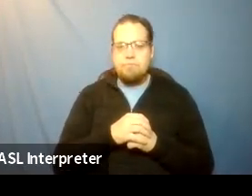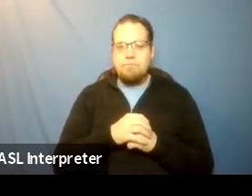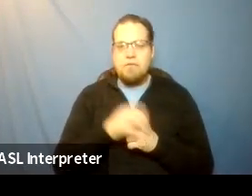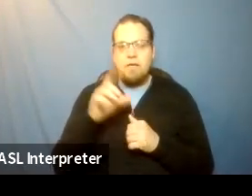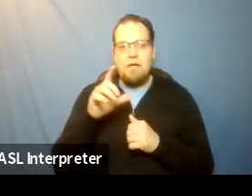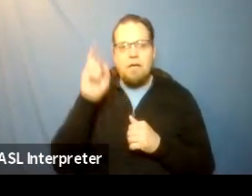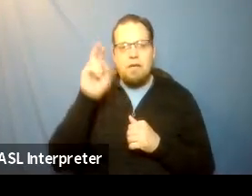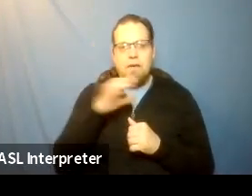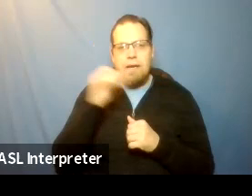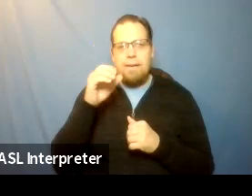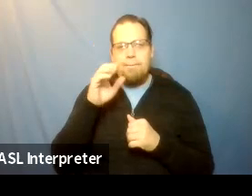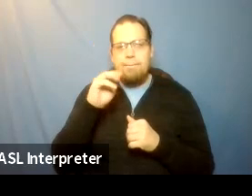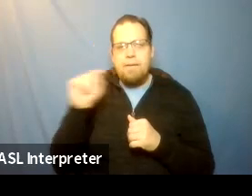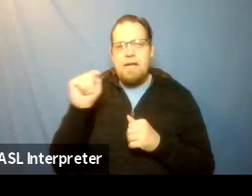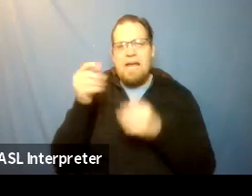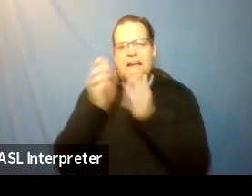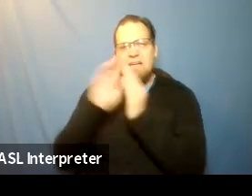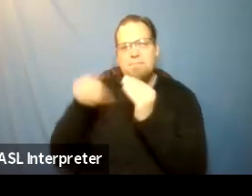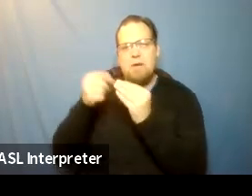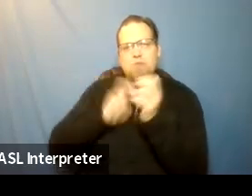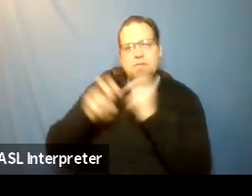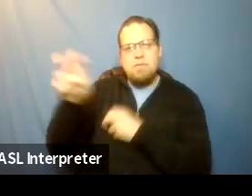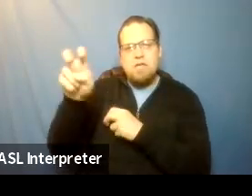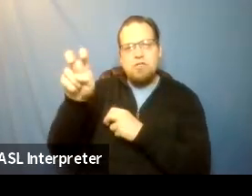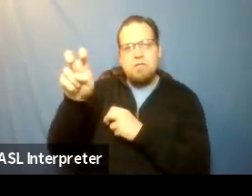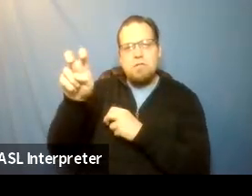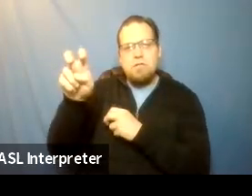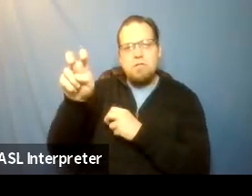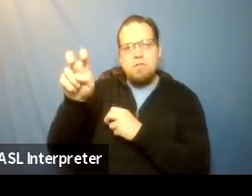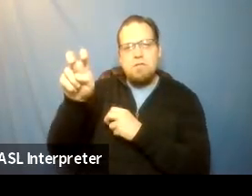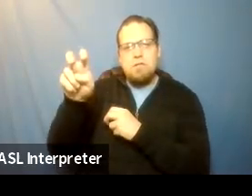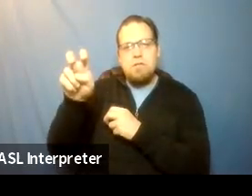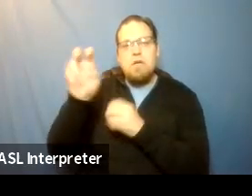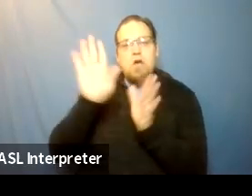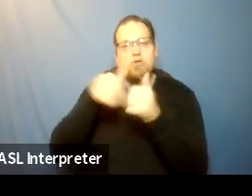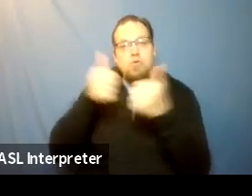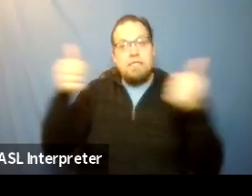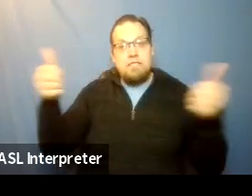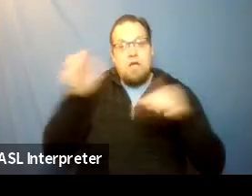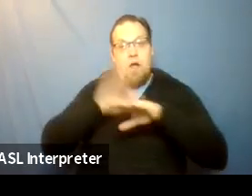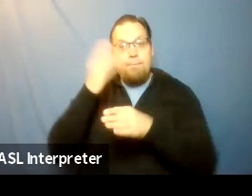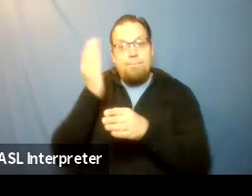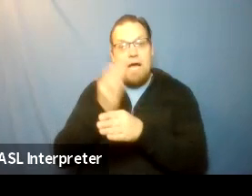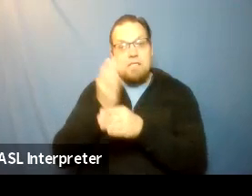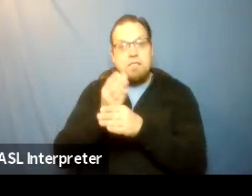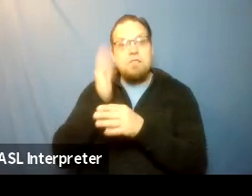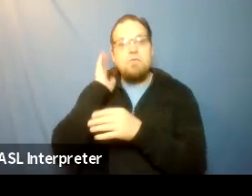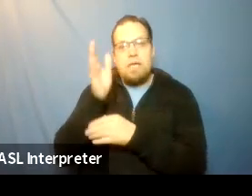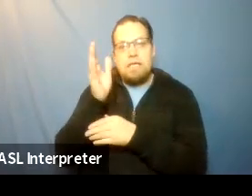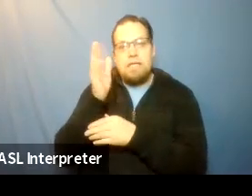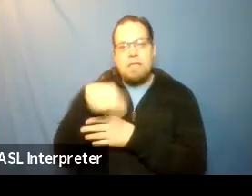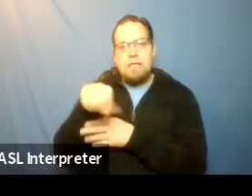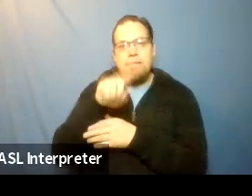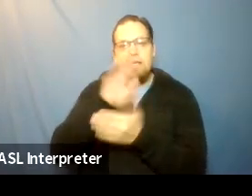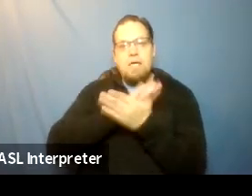Larry and Matt, they're asking about transportation, primarily social distancing on the buses, and will they be